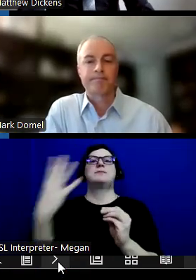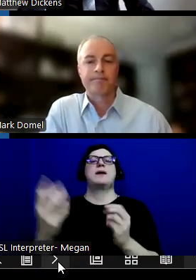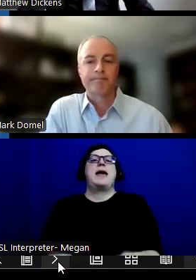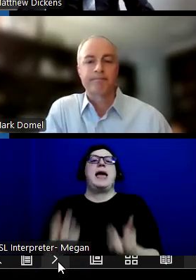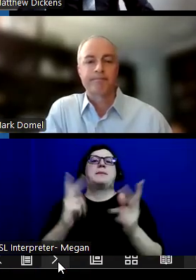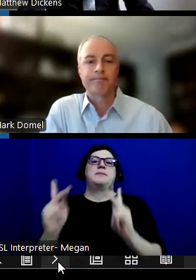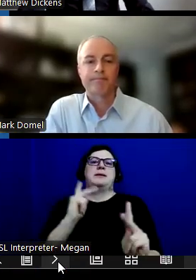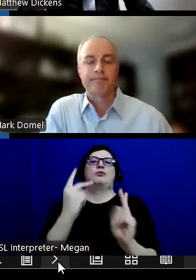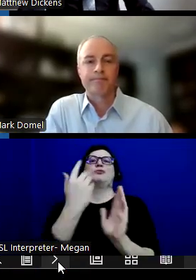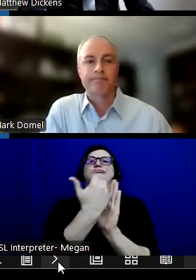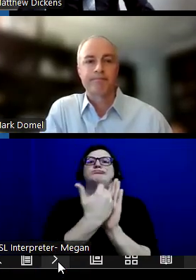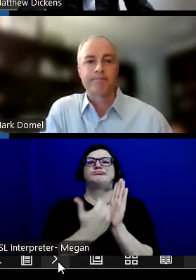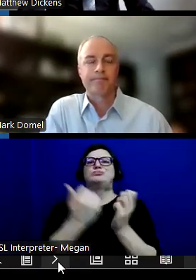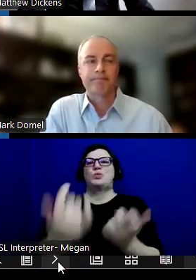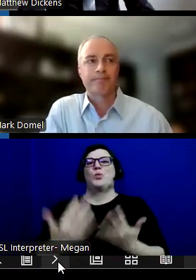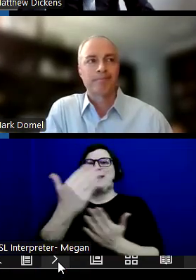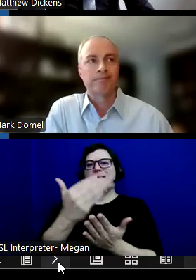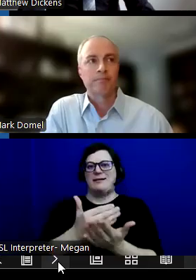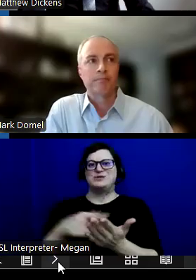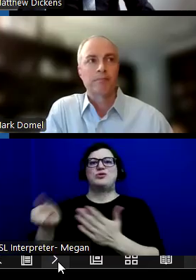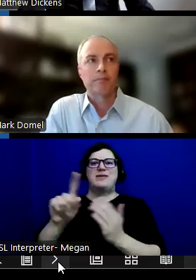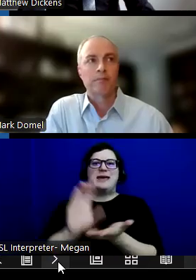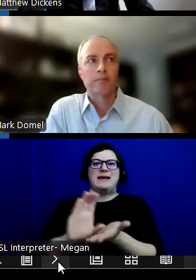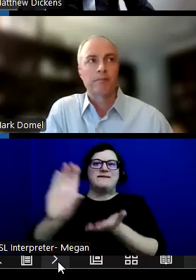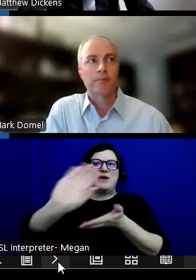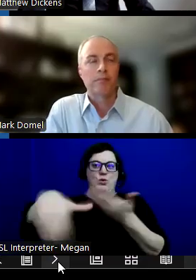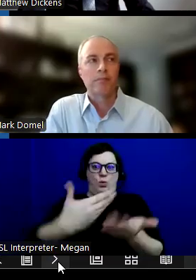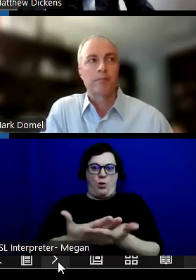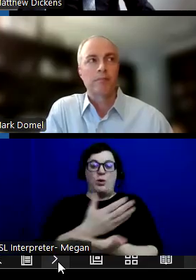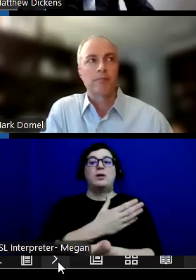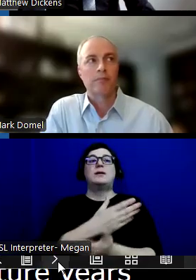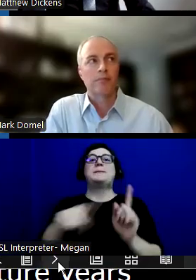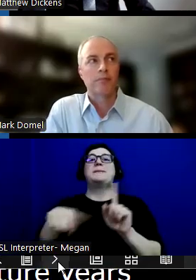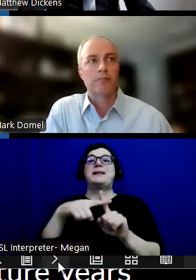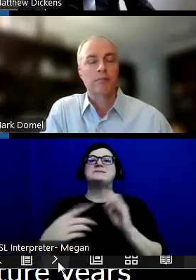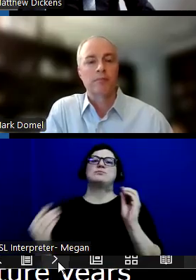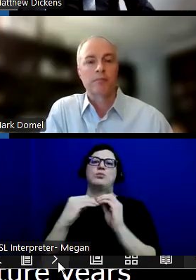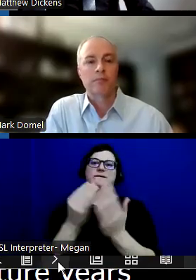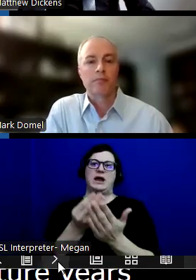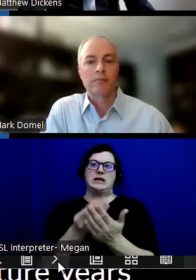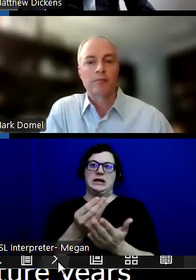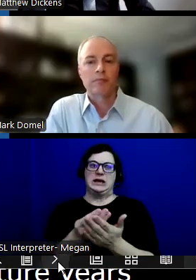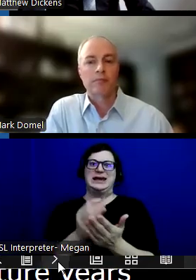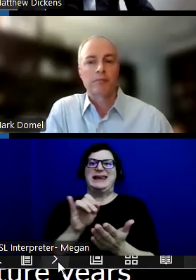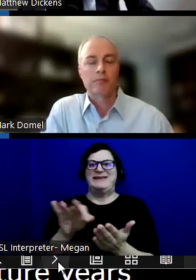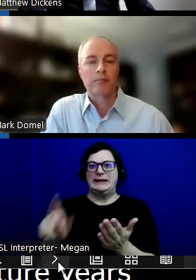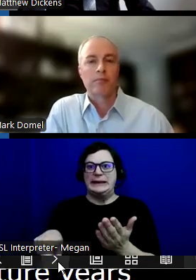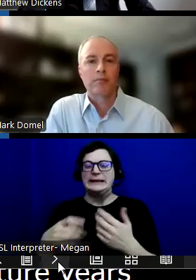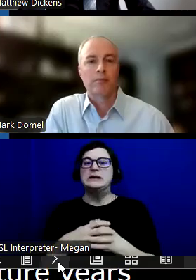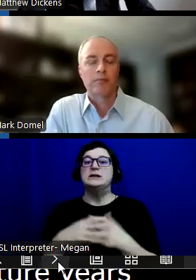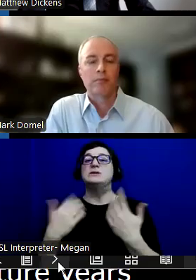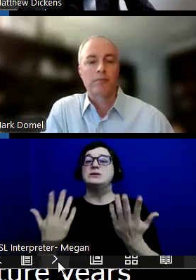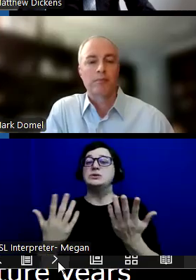need to fund everyone on the wait list and give everyone additional funding that needs it. So I would